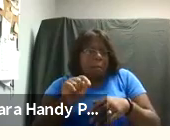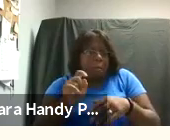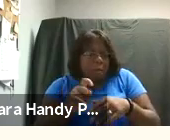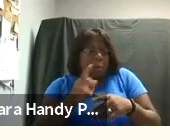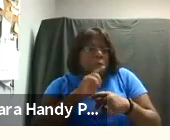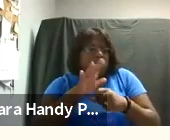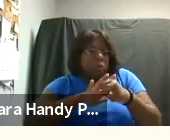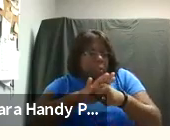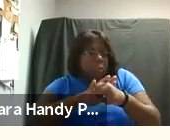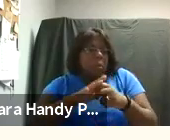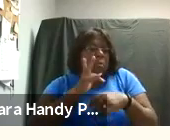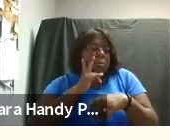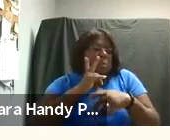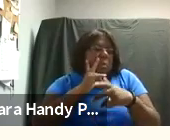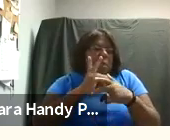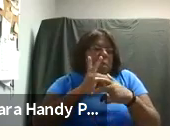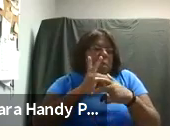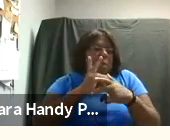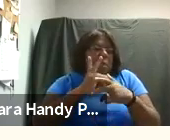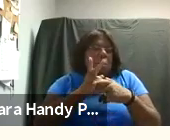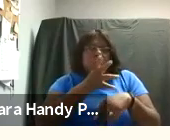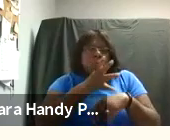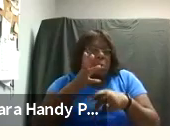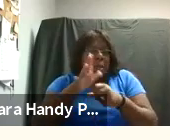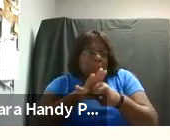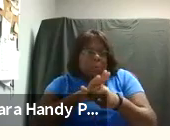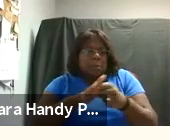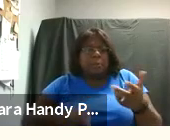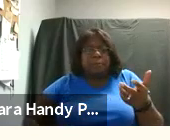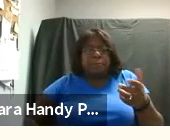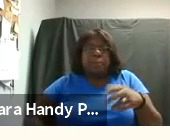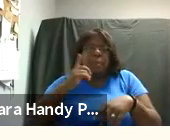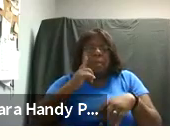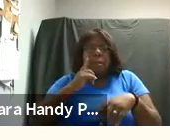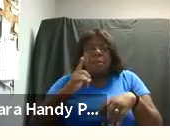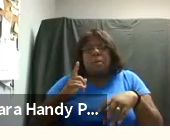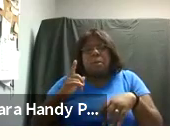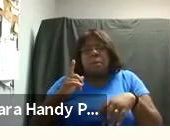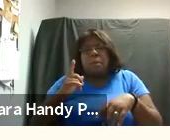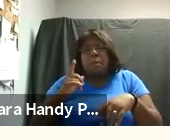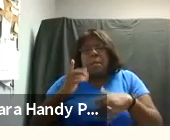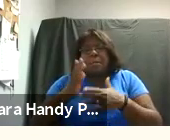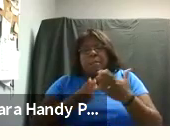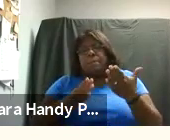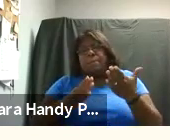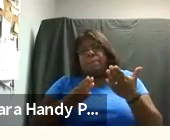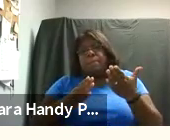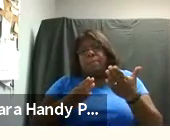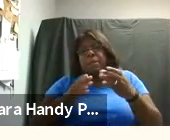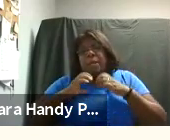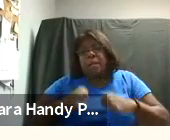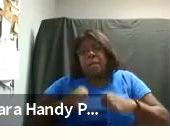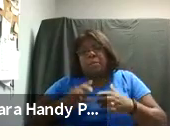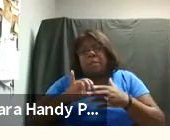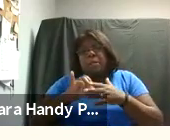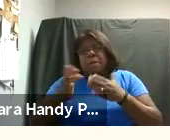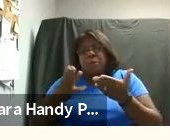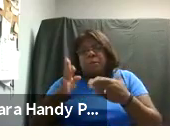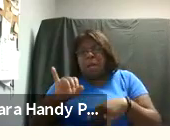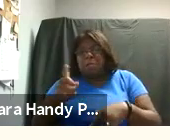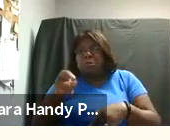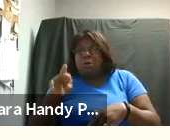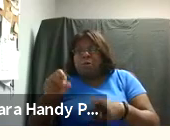or looking at rural areas. I think, some of these clients that have been served by DARS and then are in waiver follow-along are